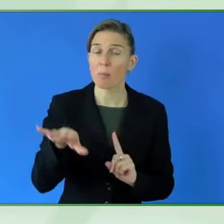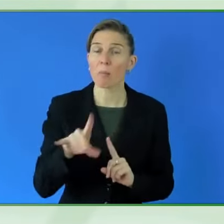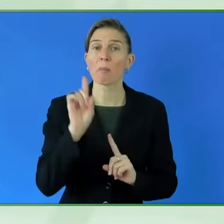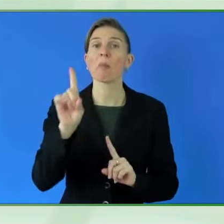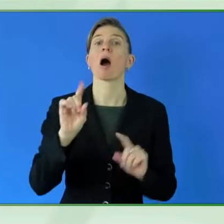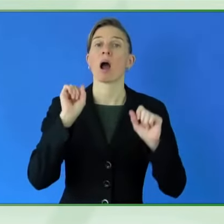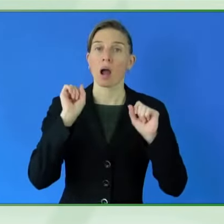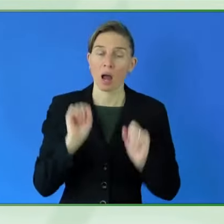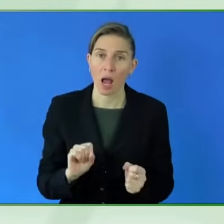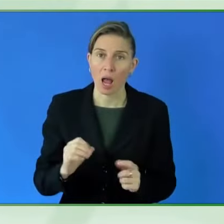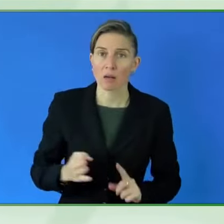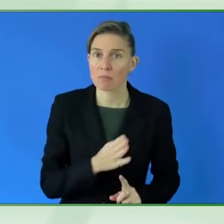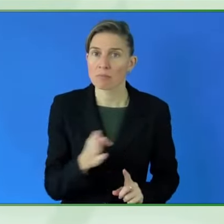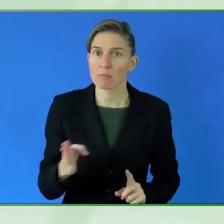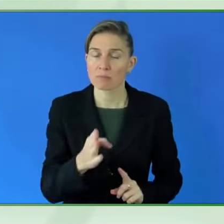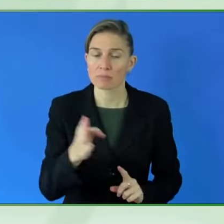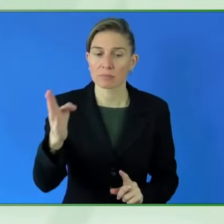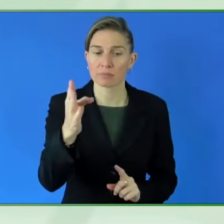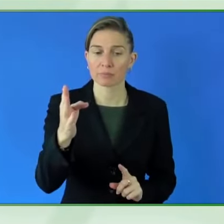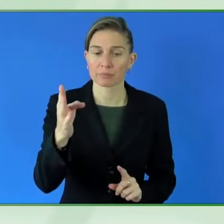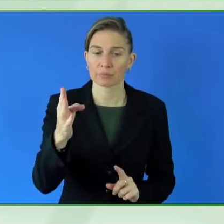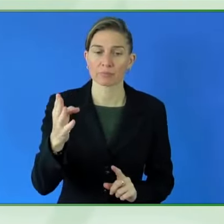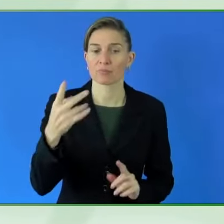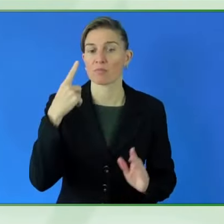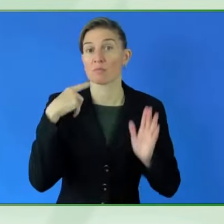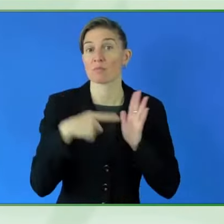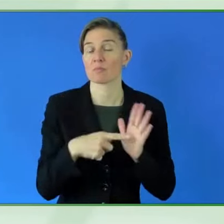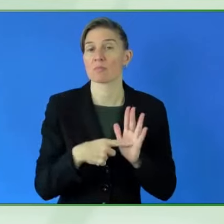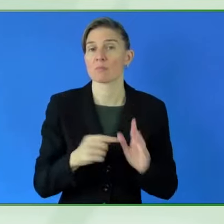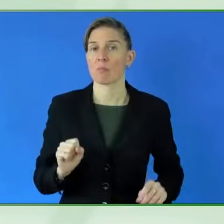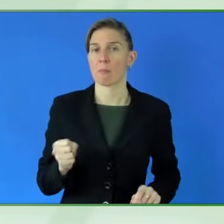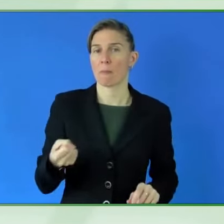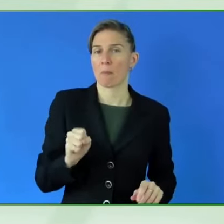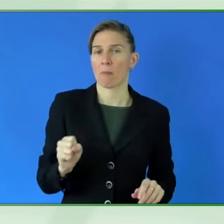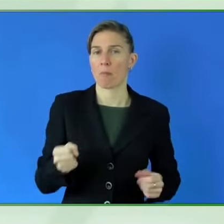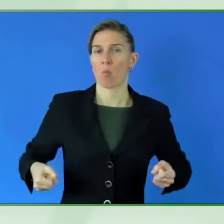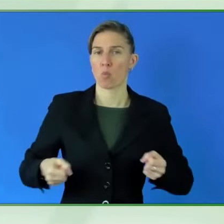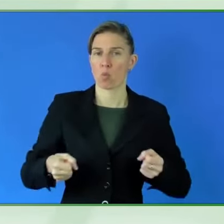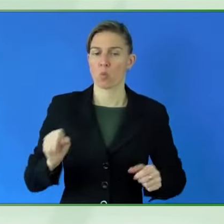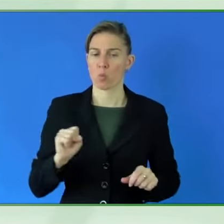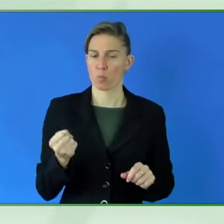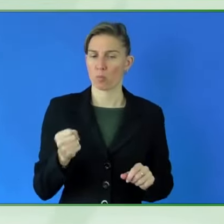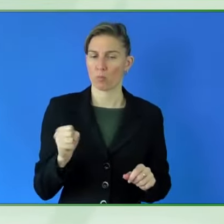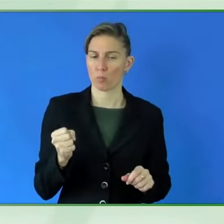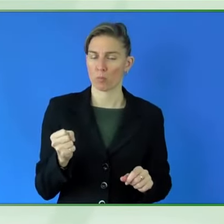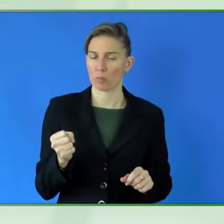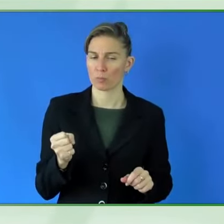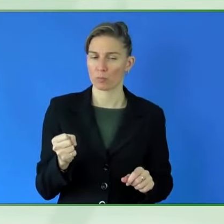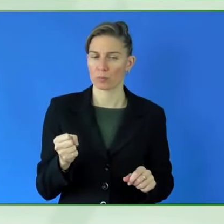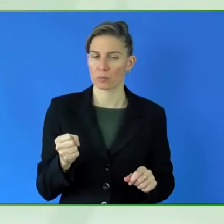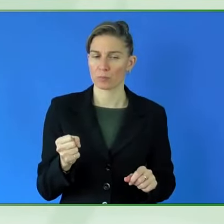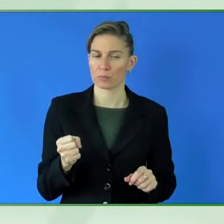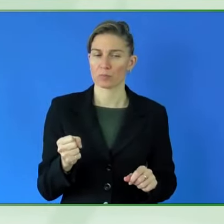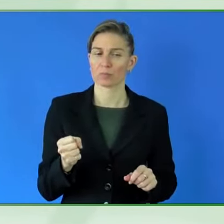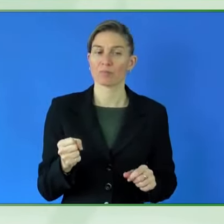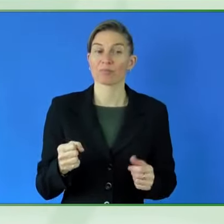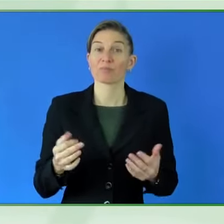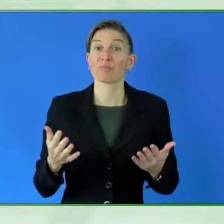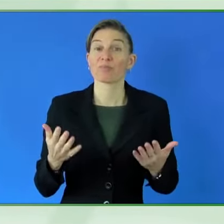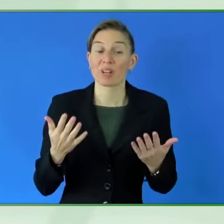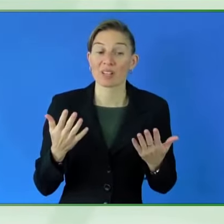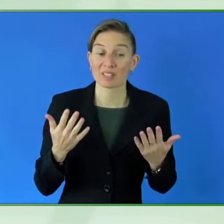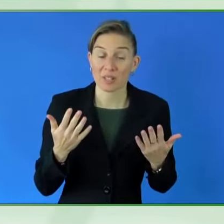for somebody who's using a powered wheelchair. So now we're producing dashboards, not just answering the question of